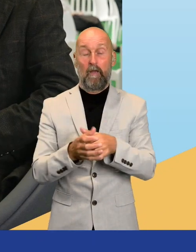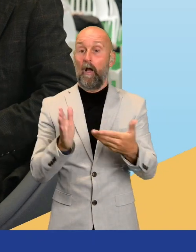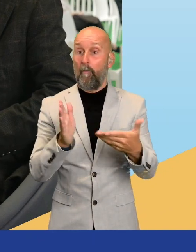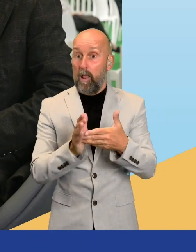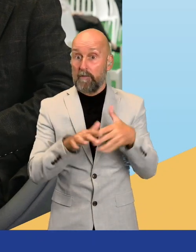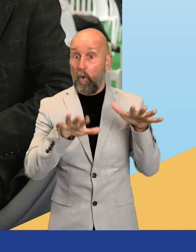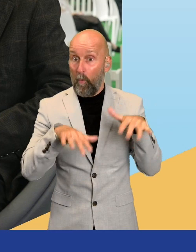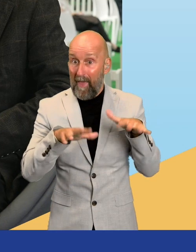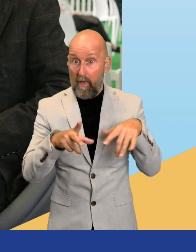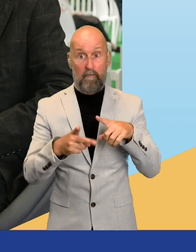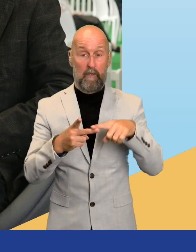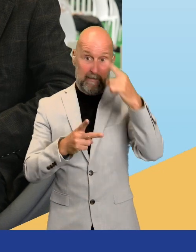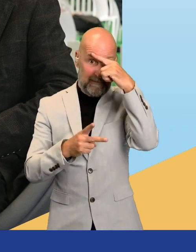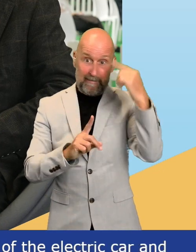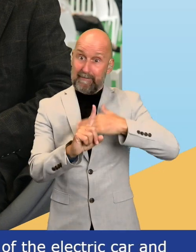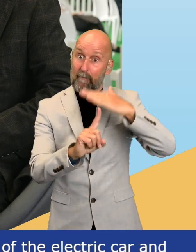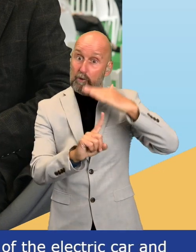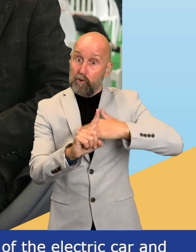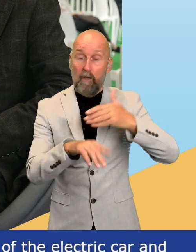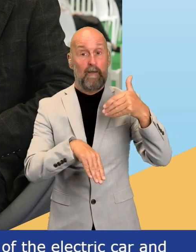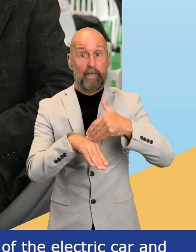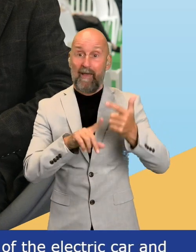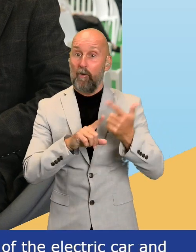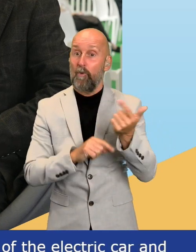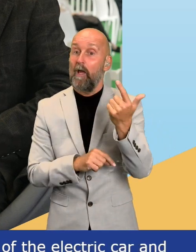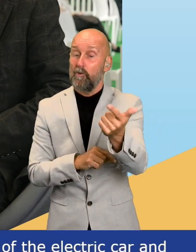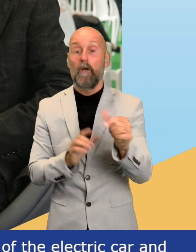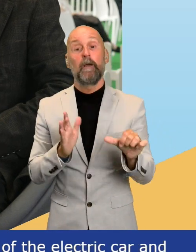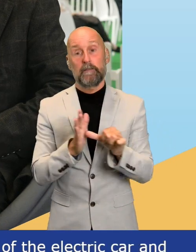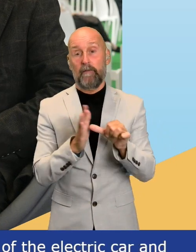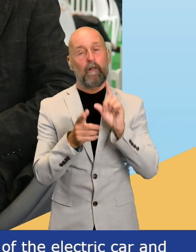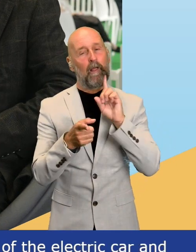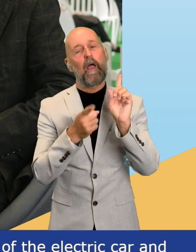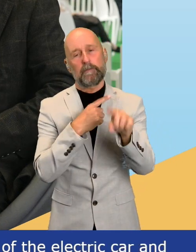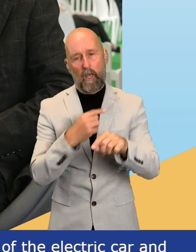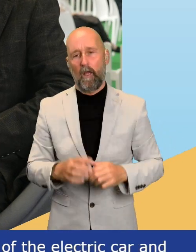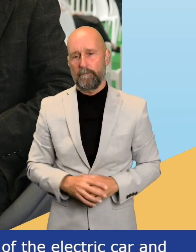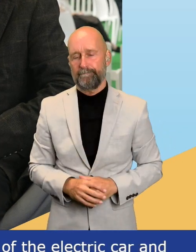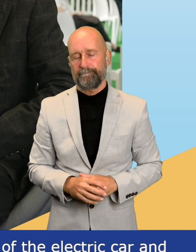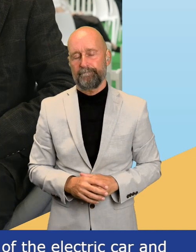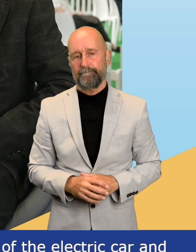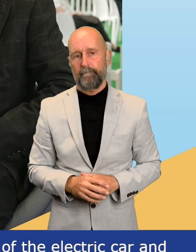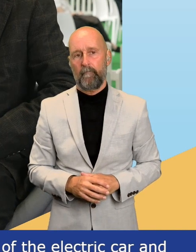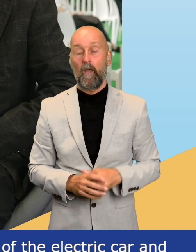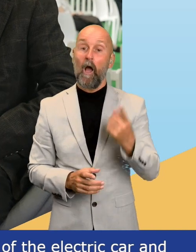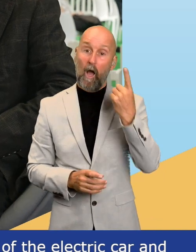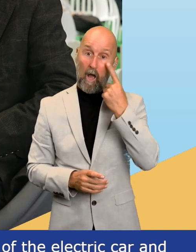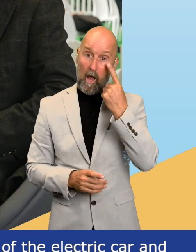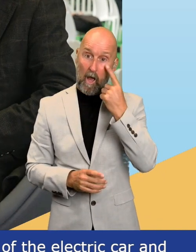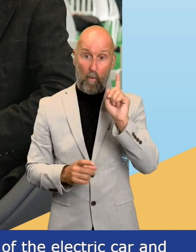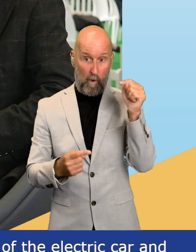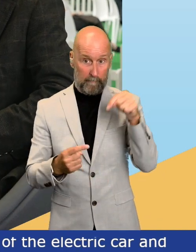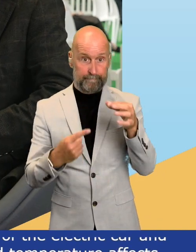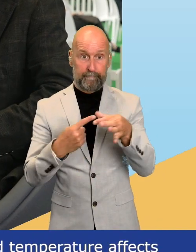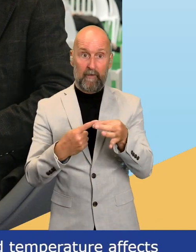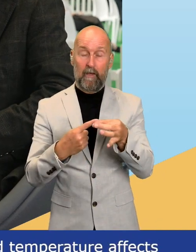affects range, the temperature affects range. So it's a really difficult question to answer. So I'd say what you want to look at is, first of all, the